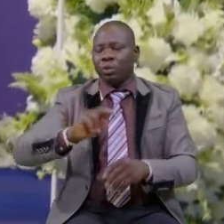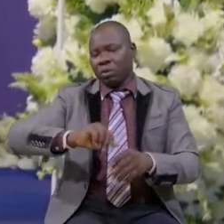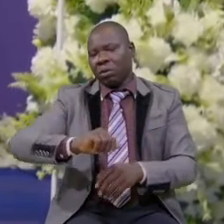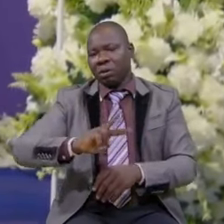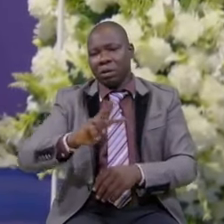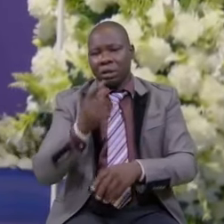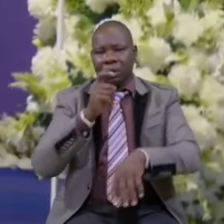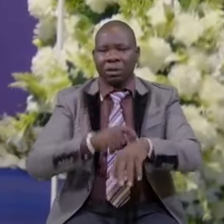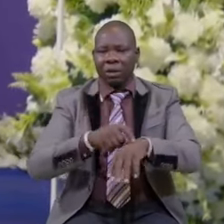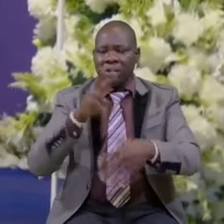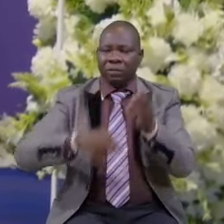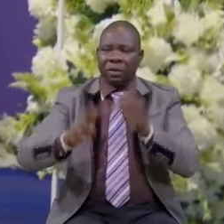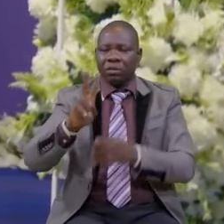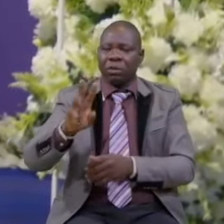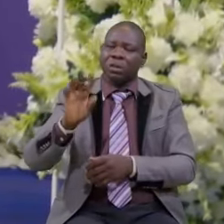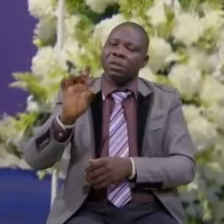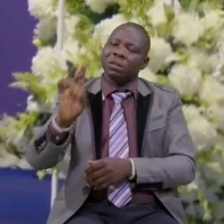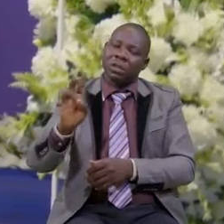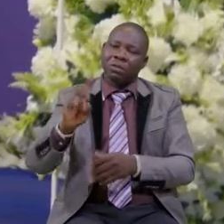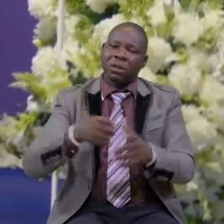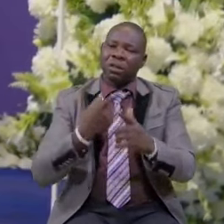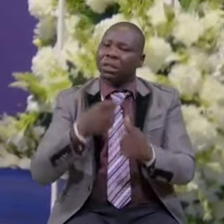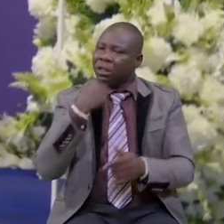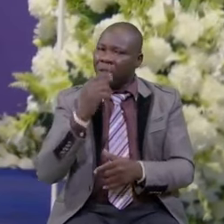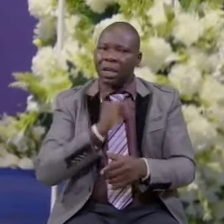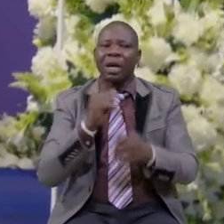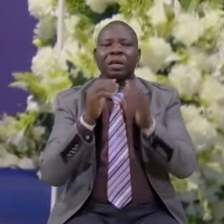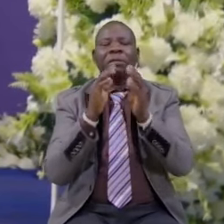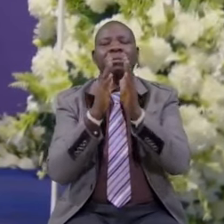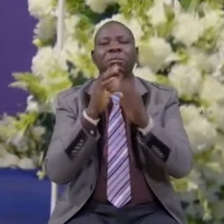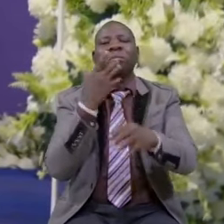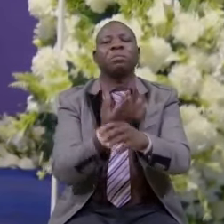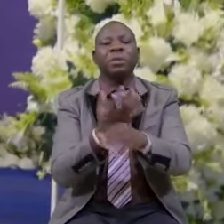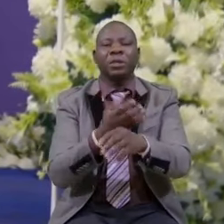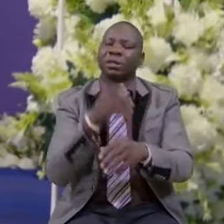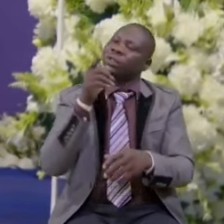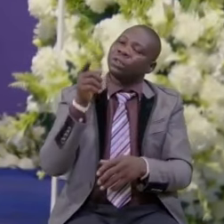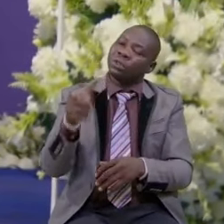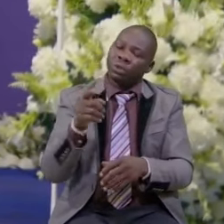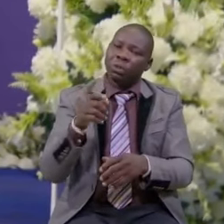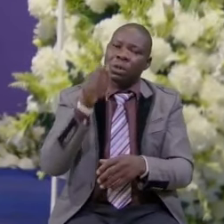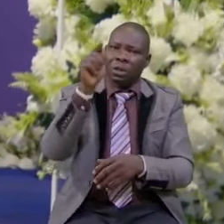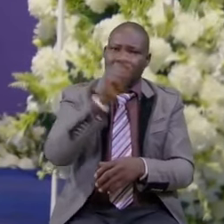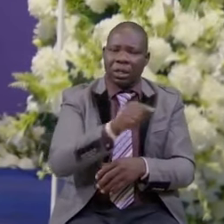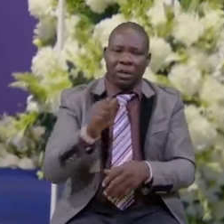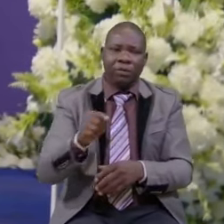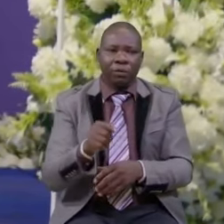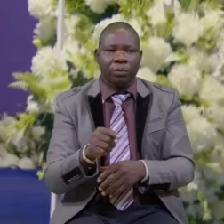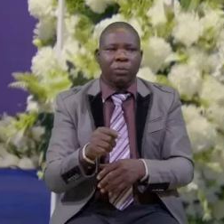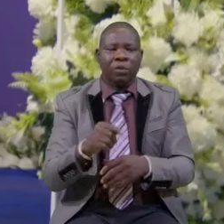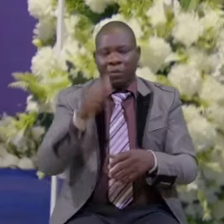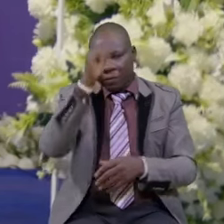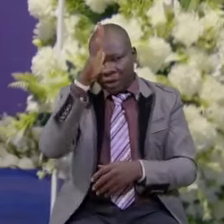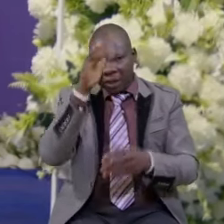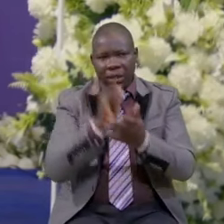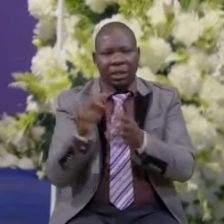Verse 27 then says, then he said, I pray thee therefore rather that thou